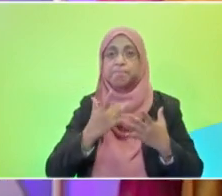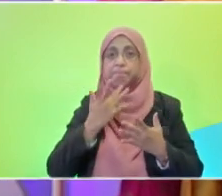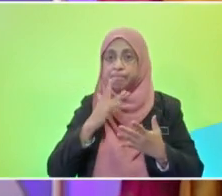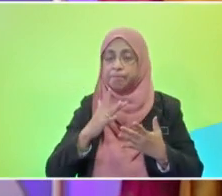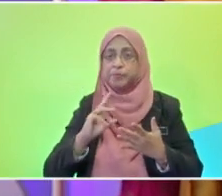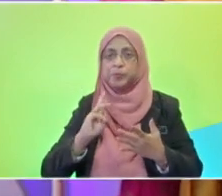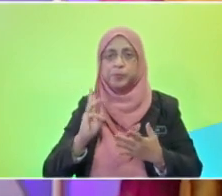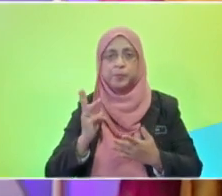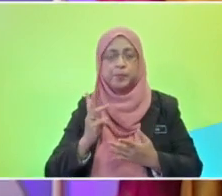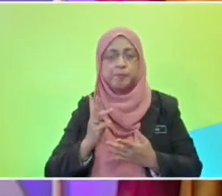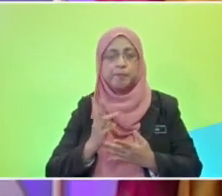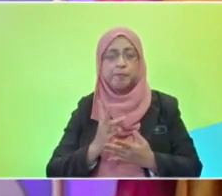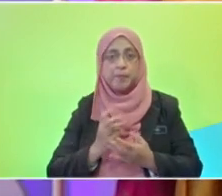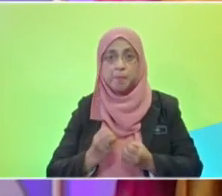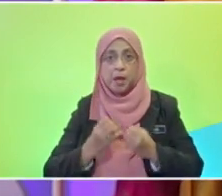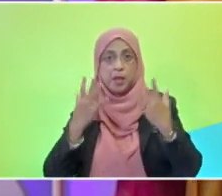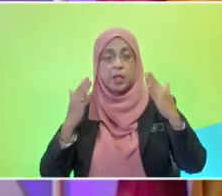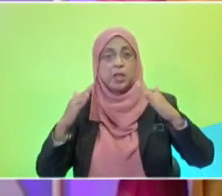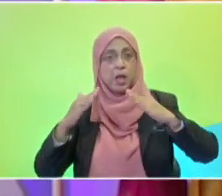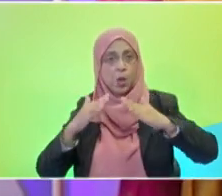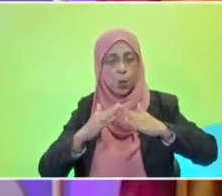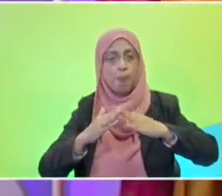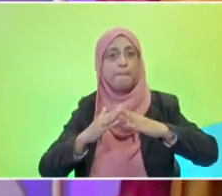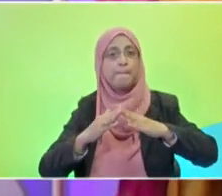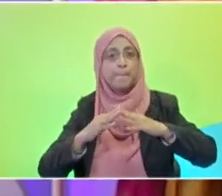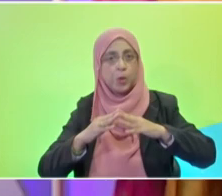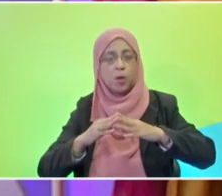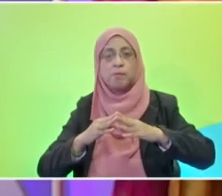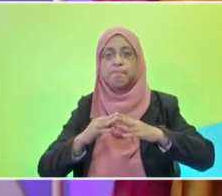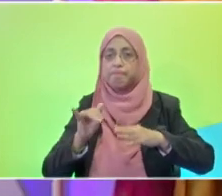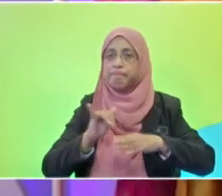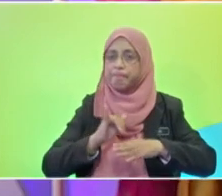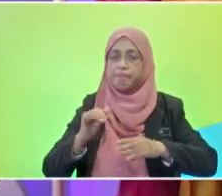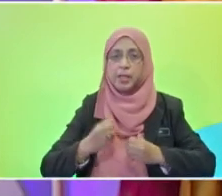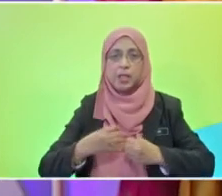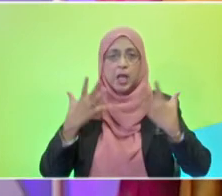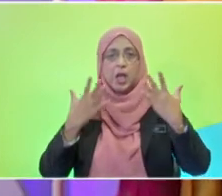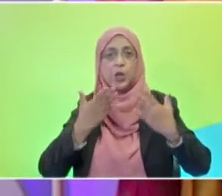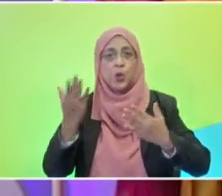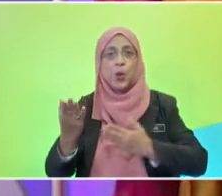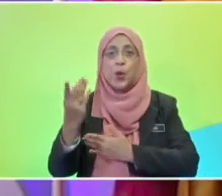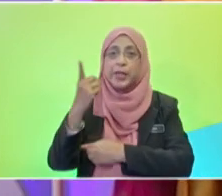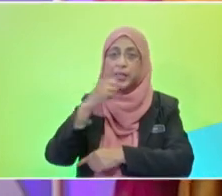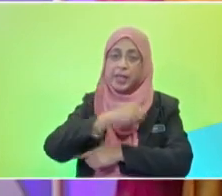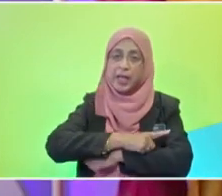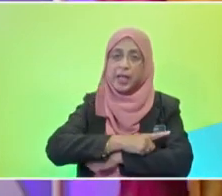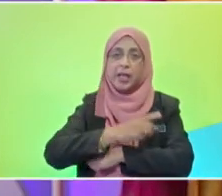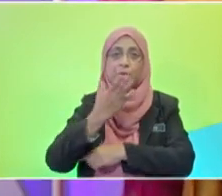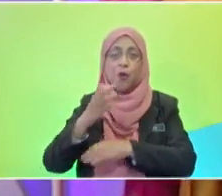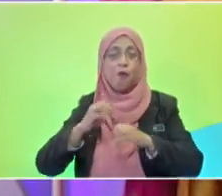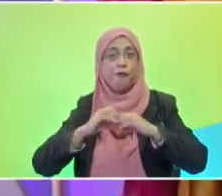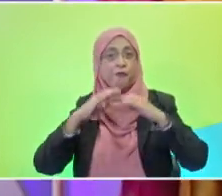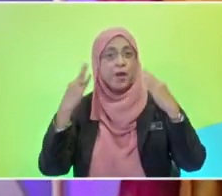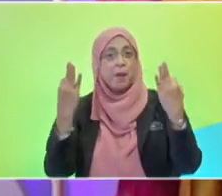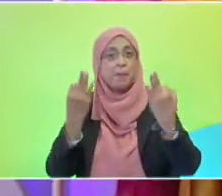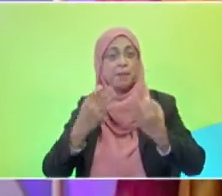only brighten up your house, it also brighten up your day, your family. Okay, it makes